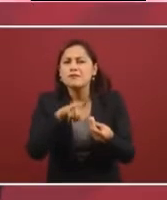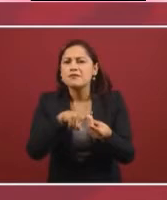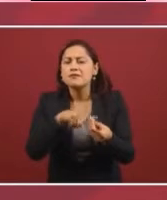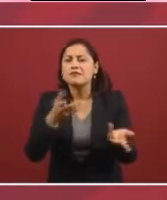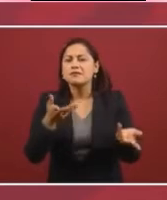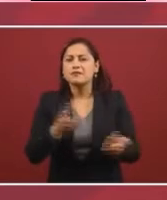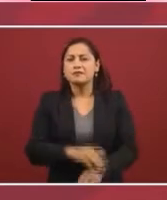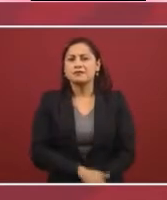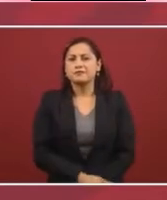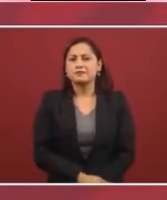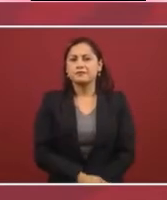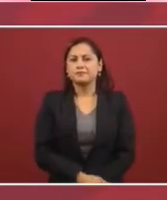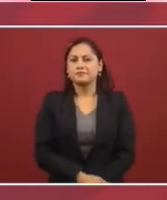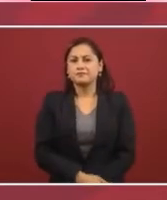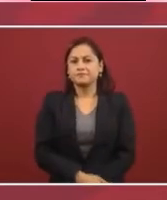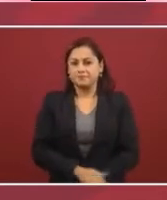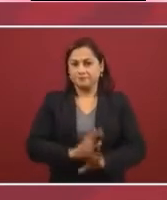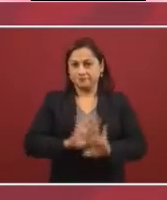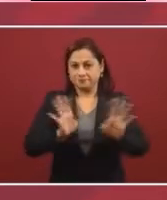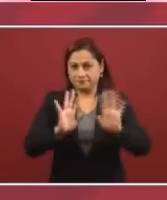speak now